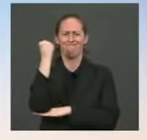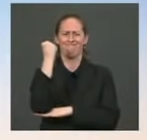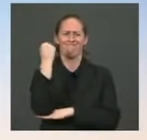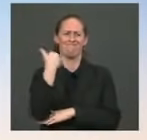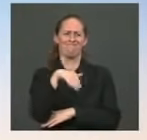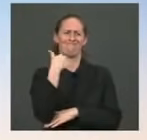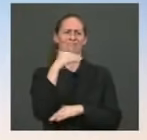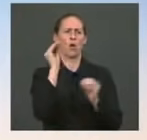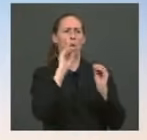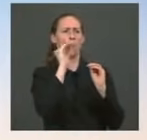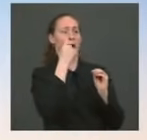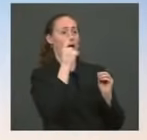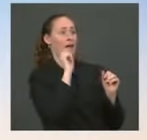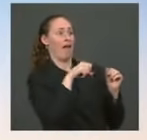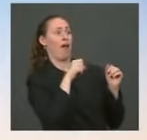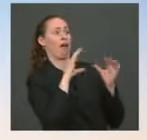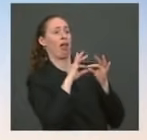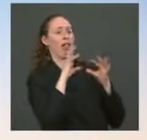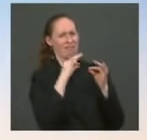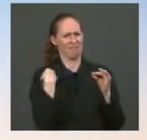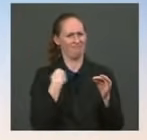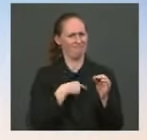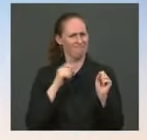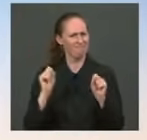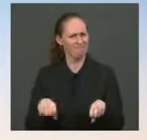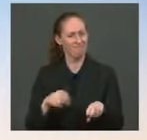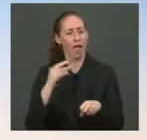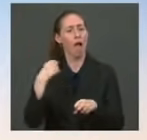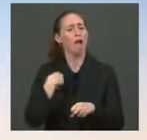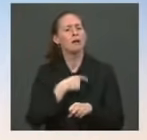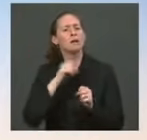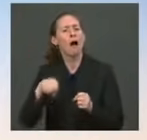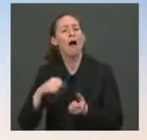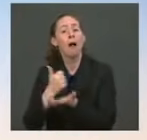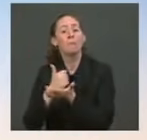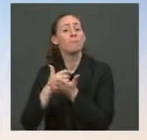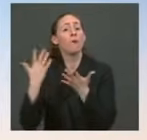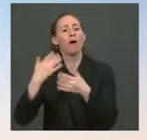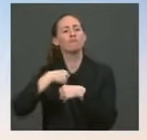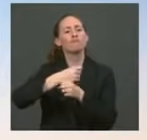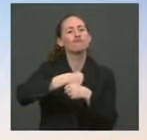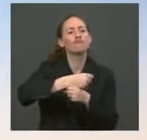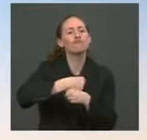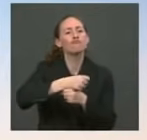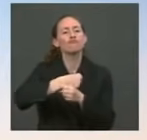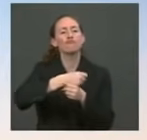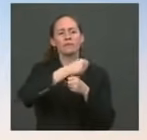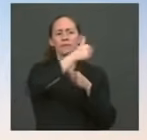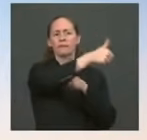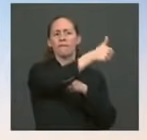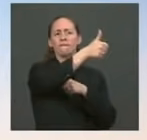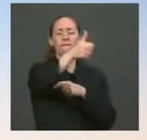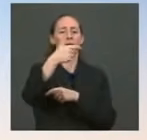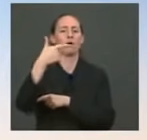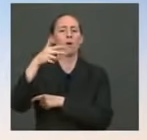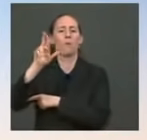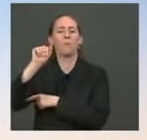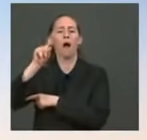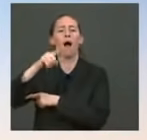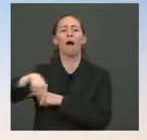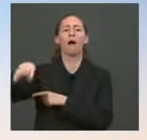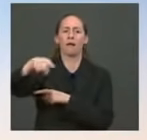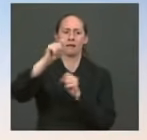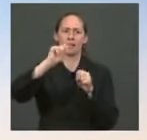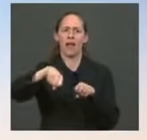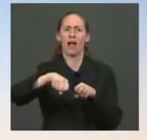So, and we're also helping produce, add to manufacturing capacity. The Quad Partnership, who was here, of course,